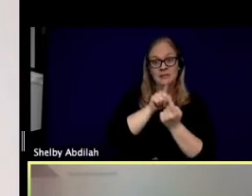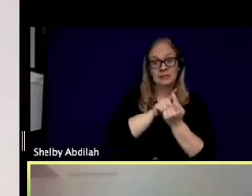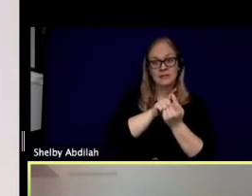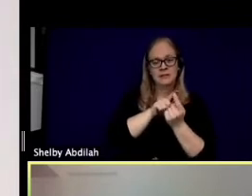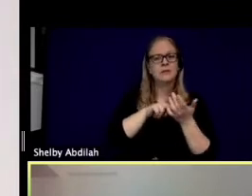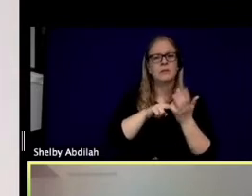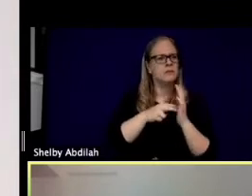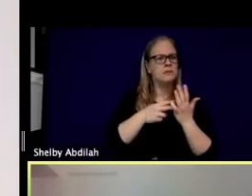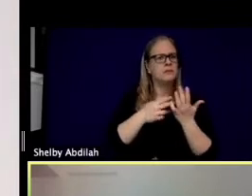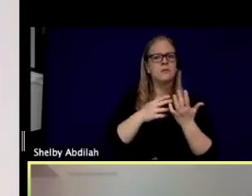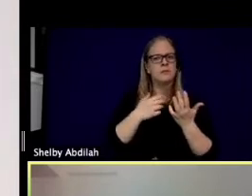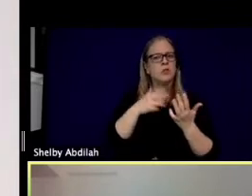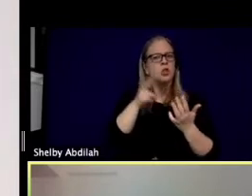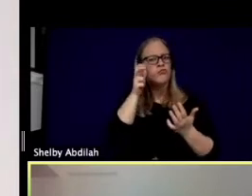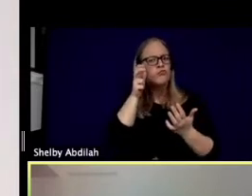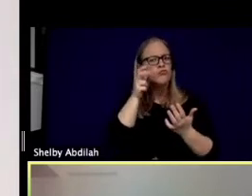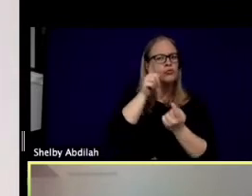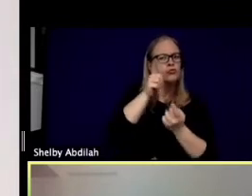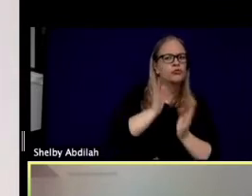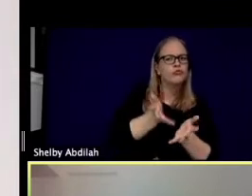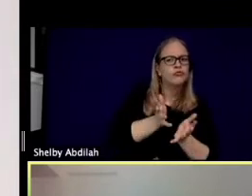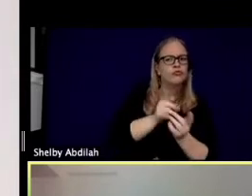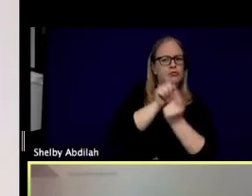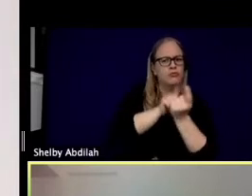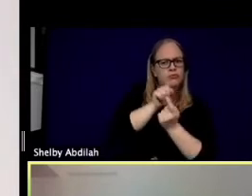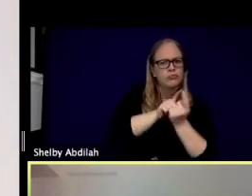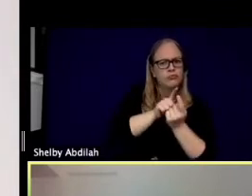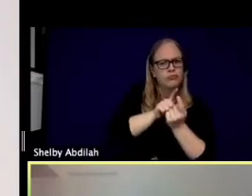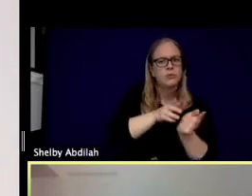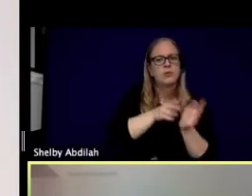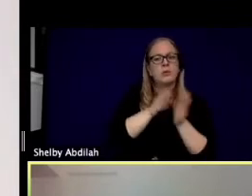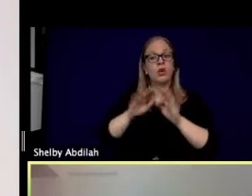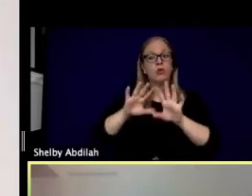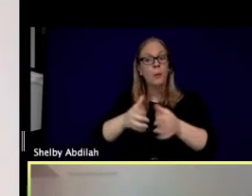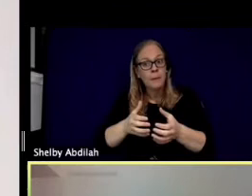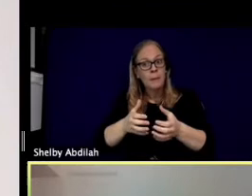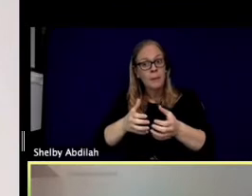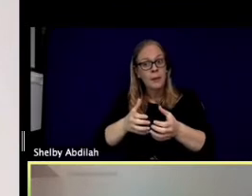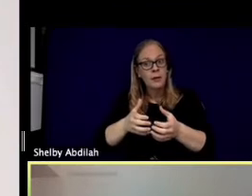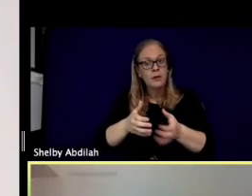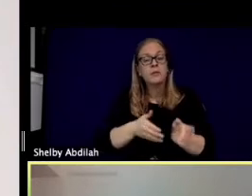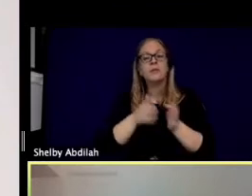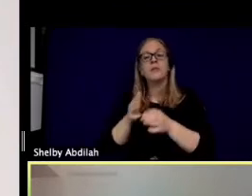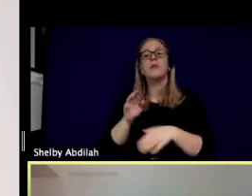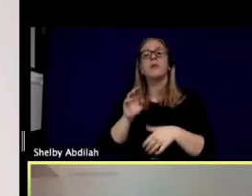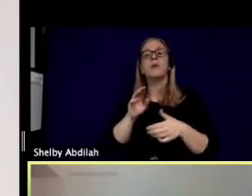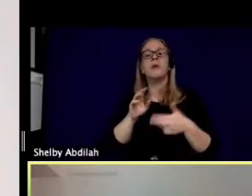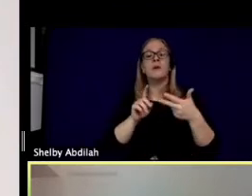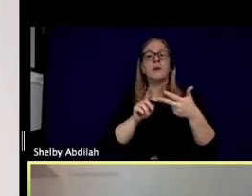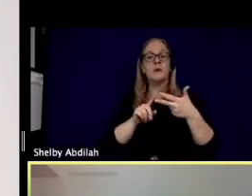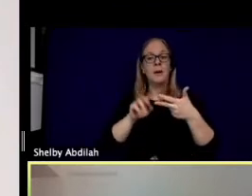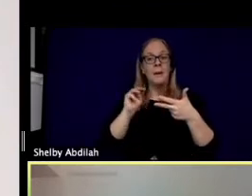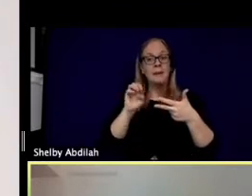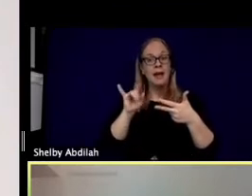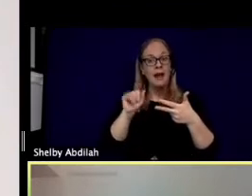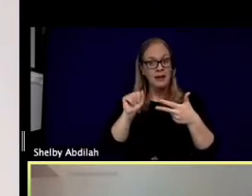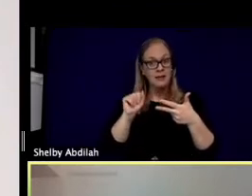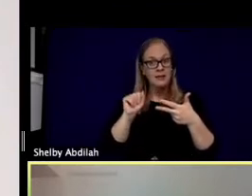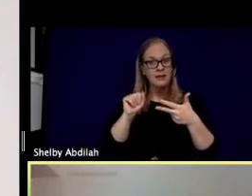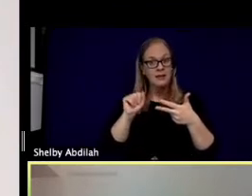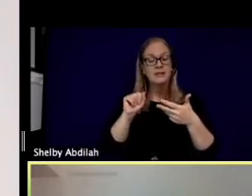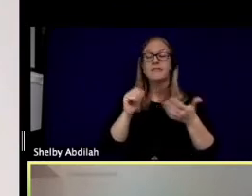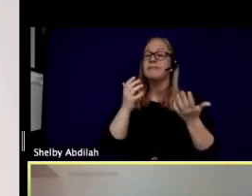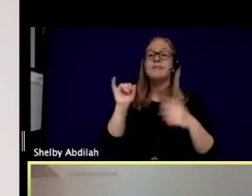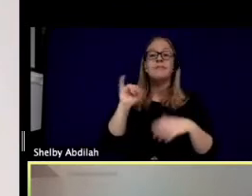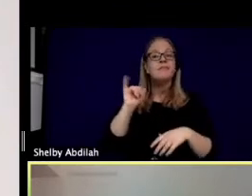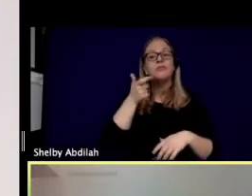one-to-one or in groups. In relative to media, which is how well they might be